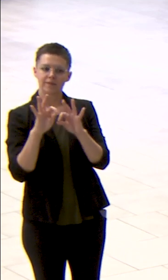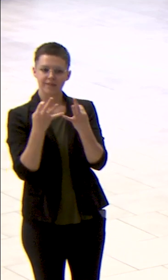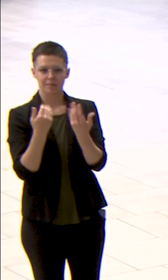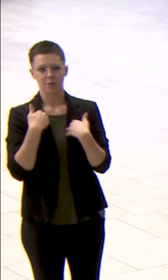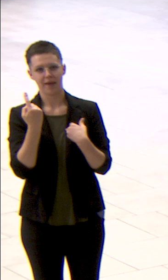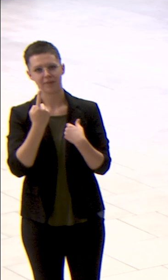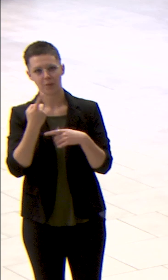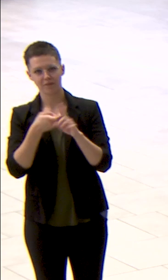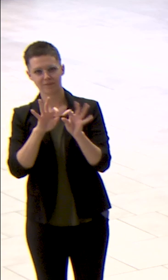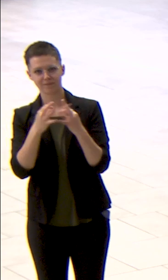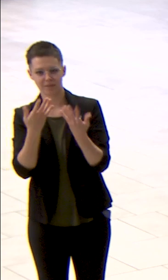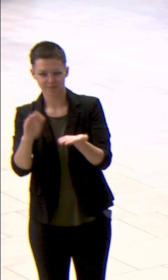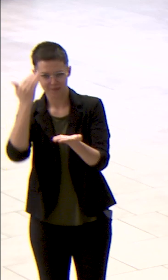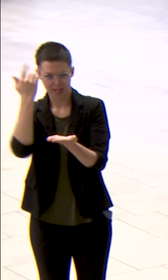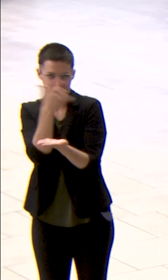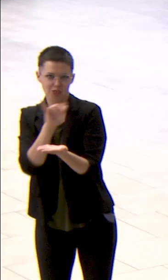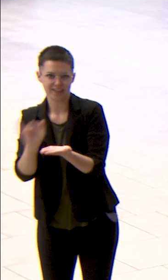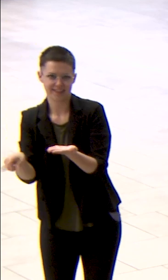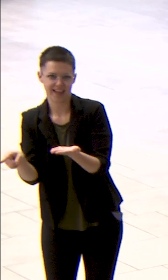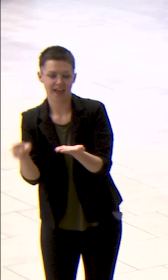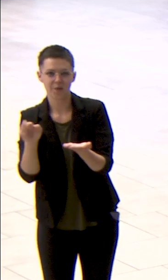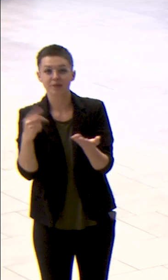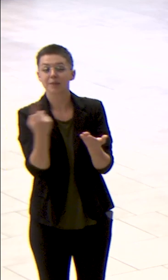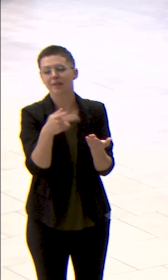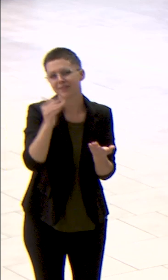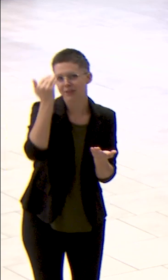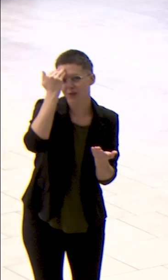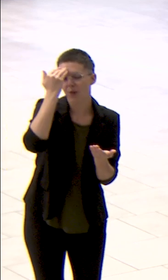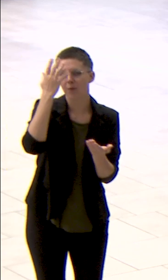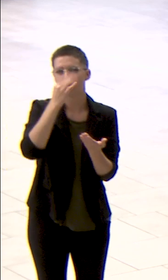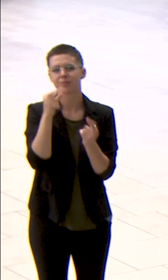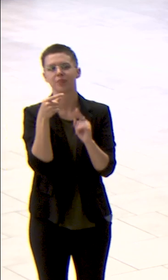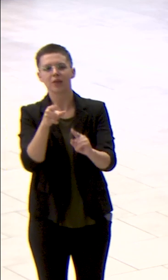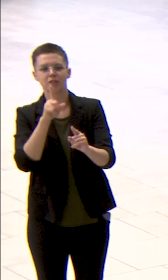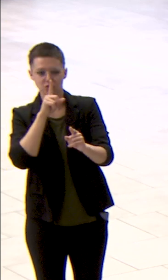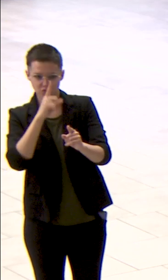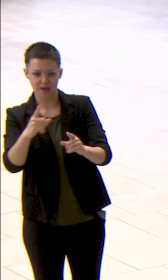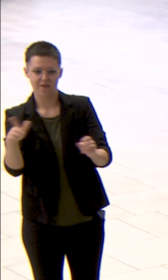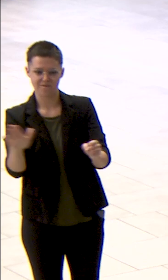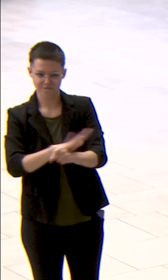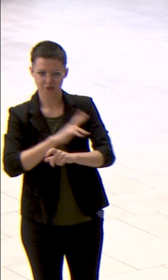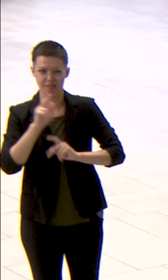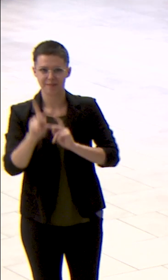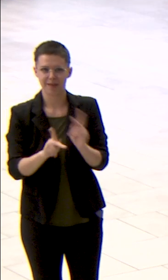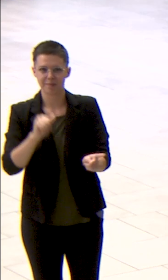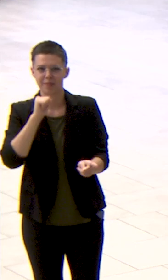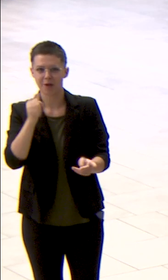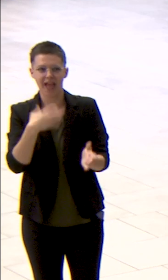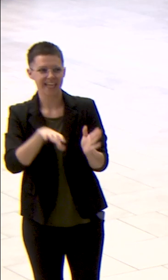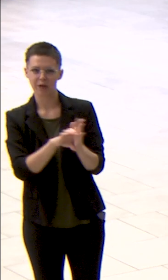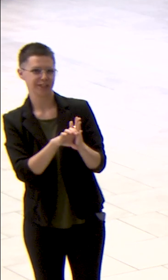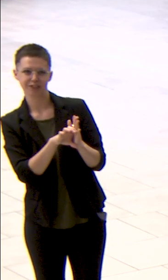like that, or somebody that we knew. And the thing is that they are real and full people. They are not